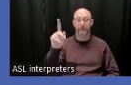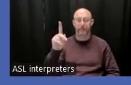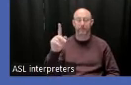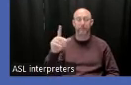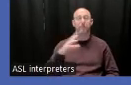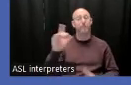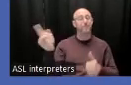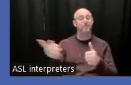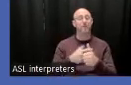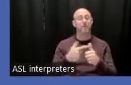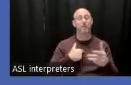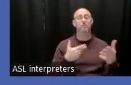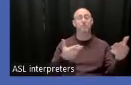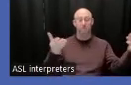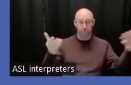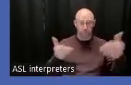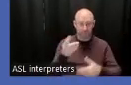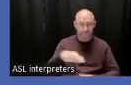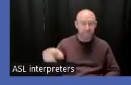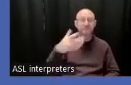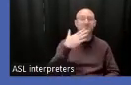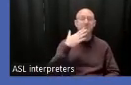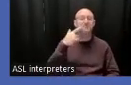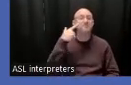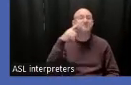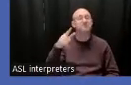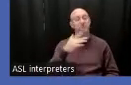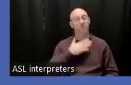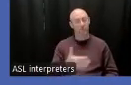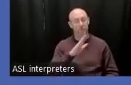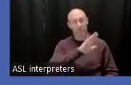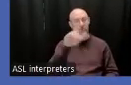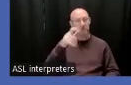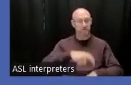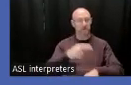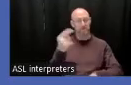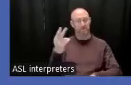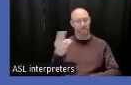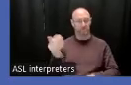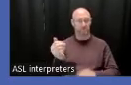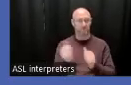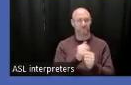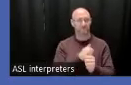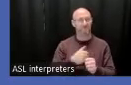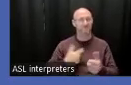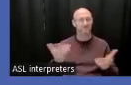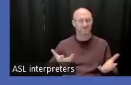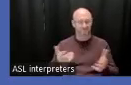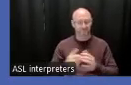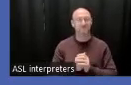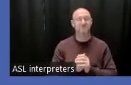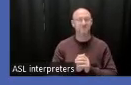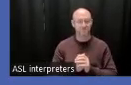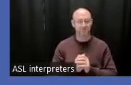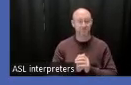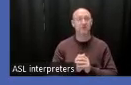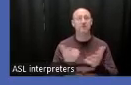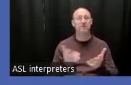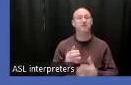Well, first of all, I'd like to welcome everyone and thank you for spending part of your Thursday with us here at the Sure Resource